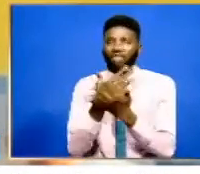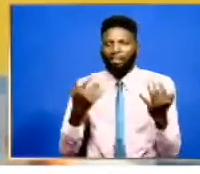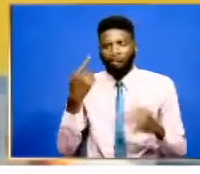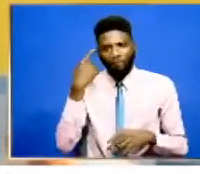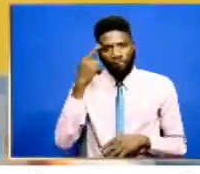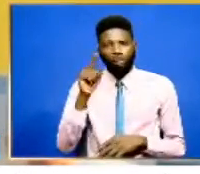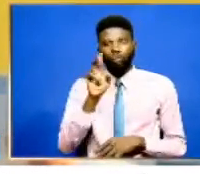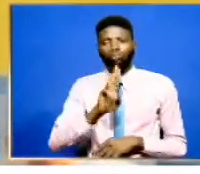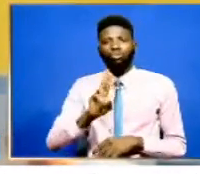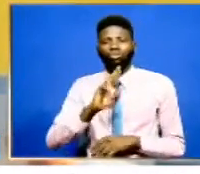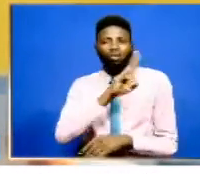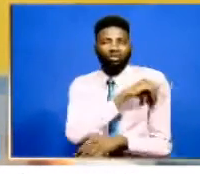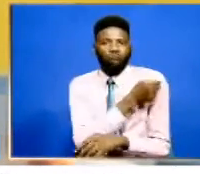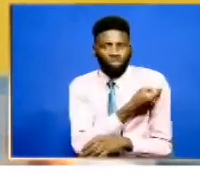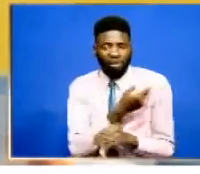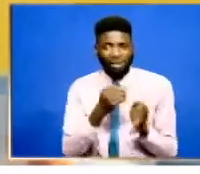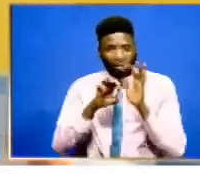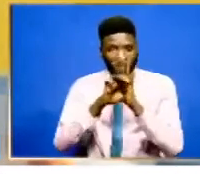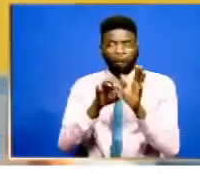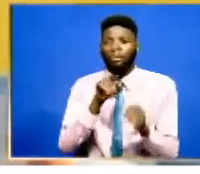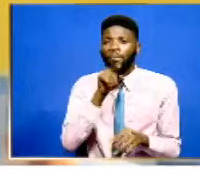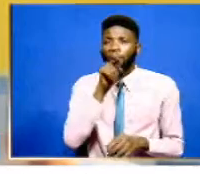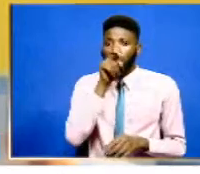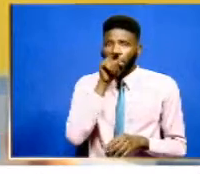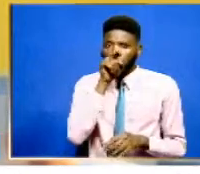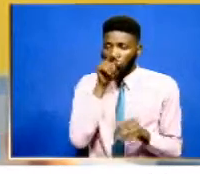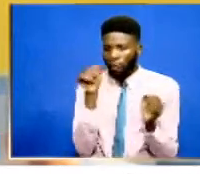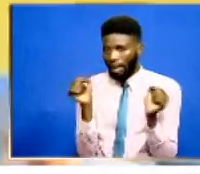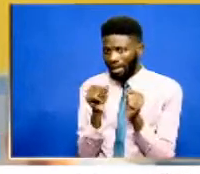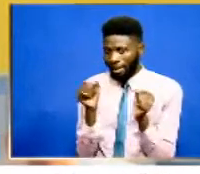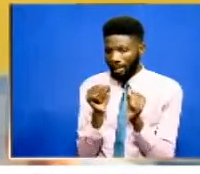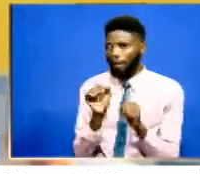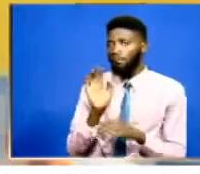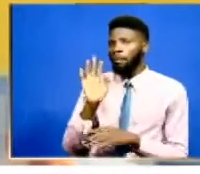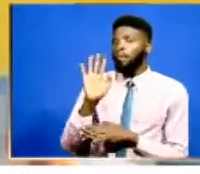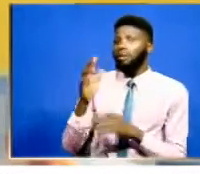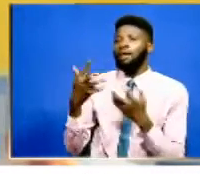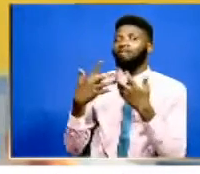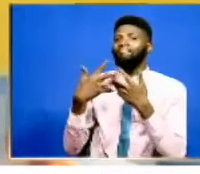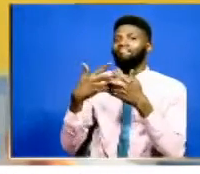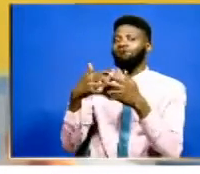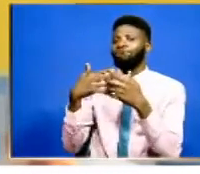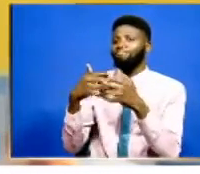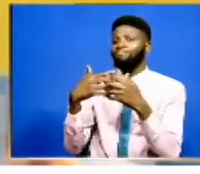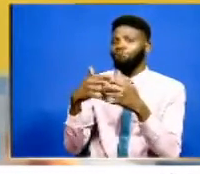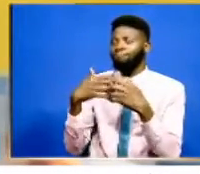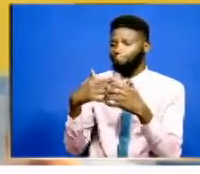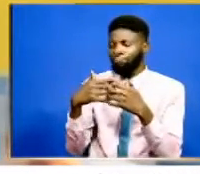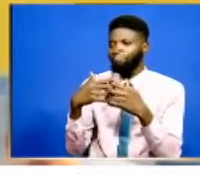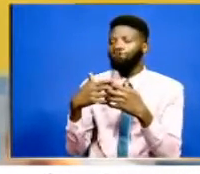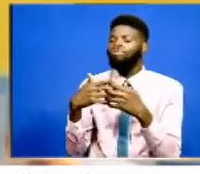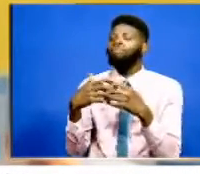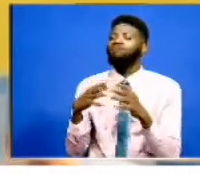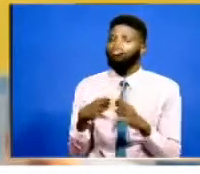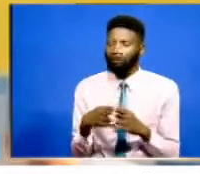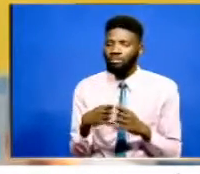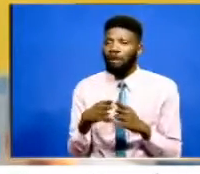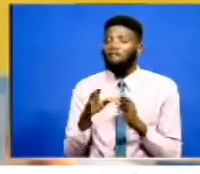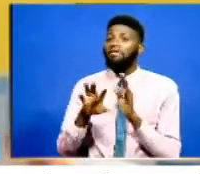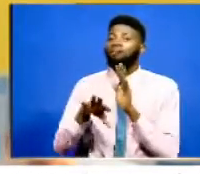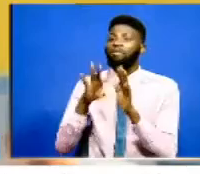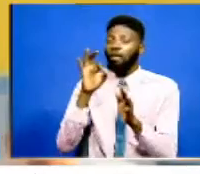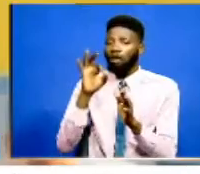including malaria diagnostics, treatments, and vector control tools in a timely